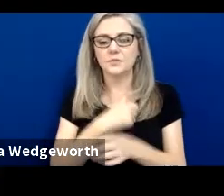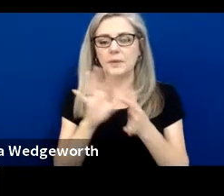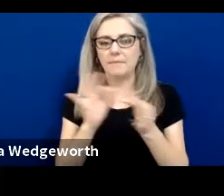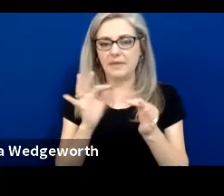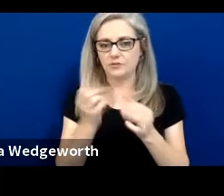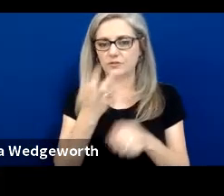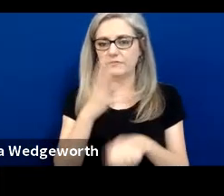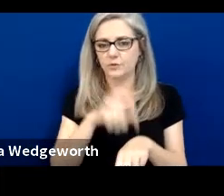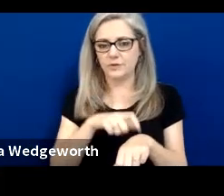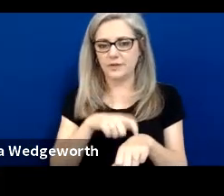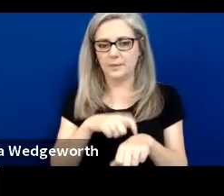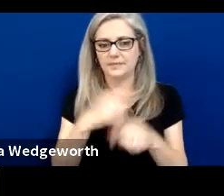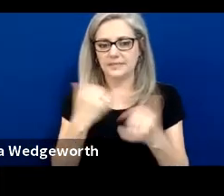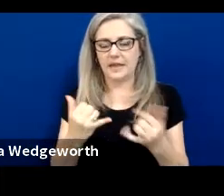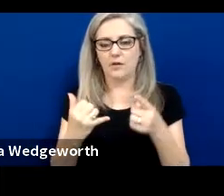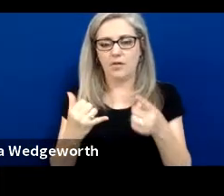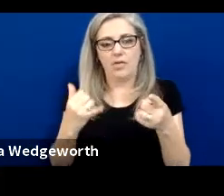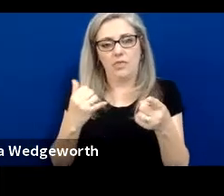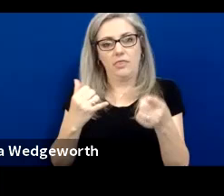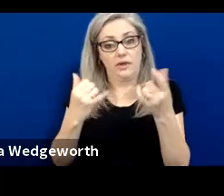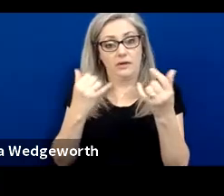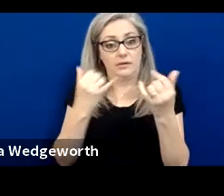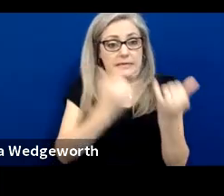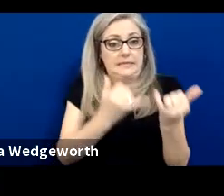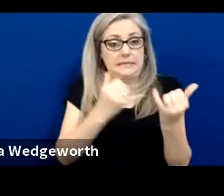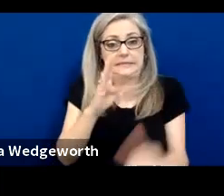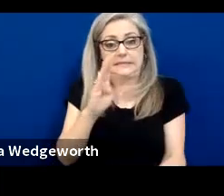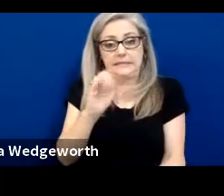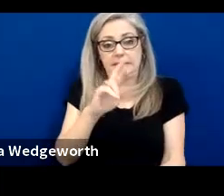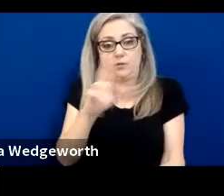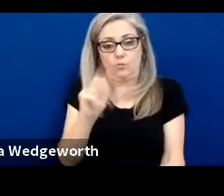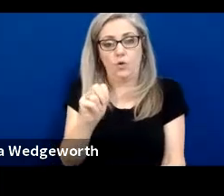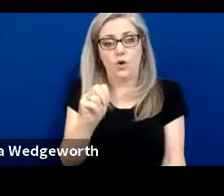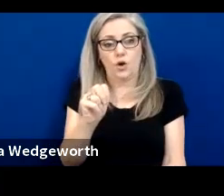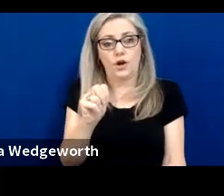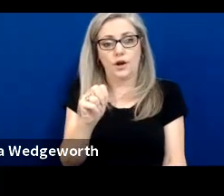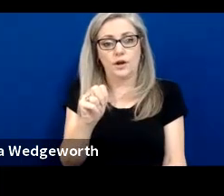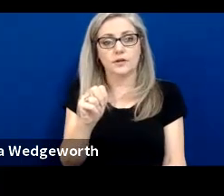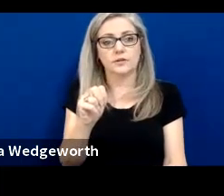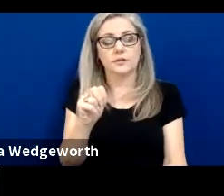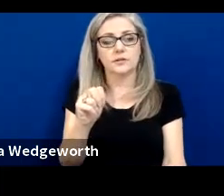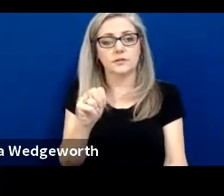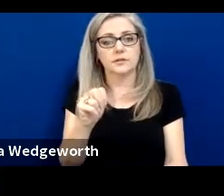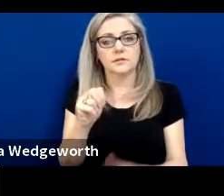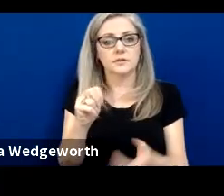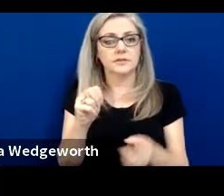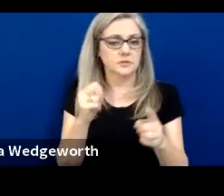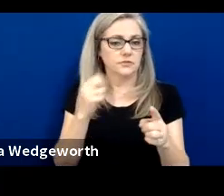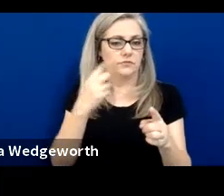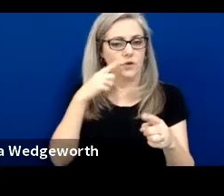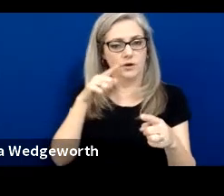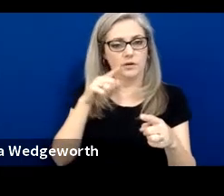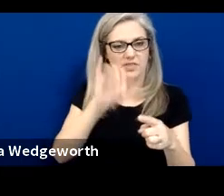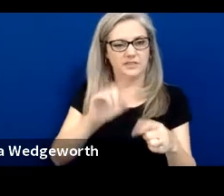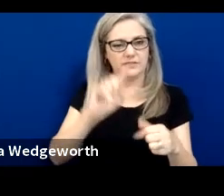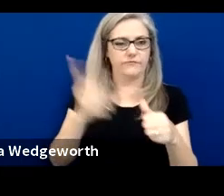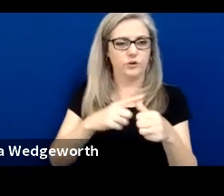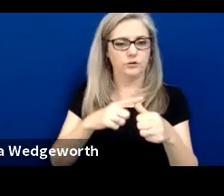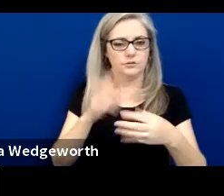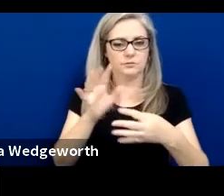now, the existing barn in this first option alternative that you've seen,